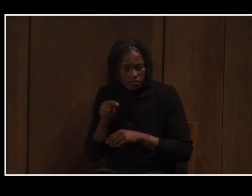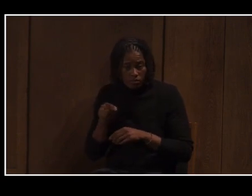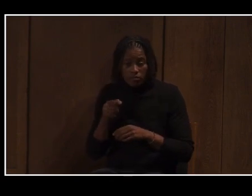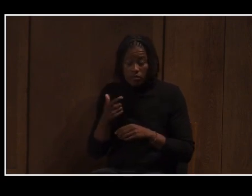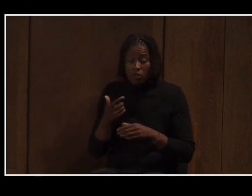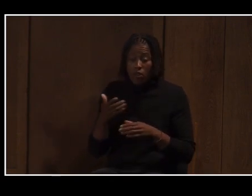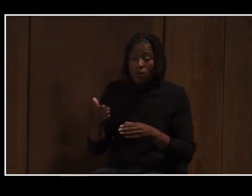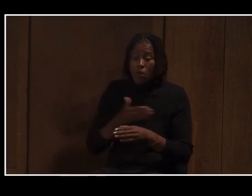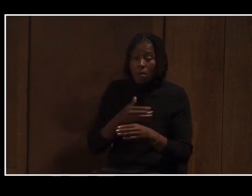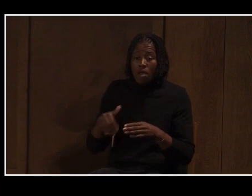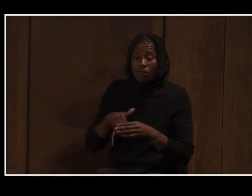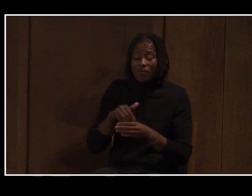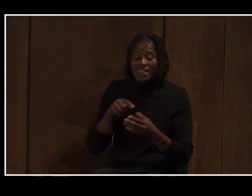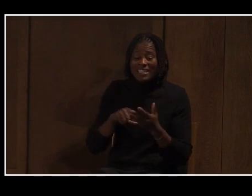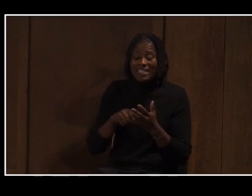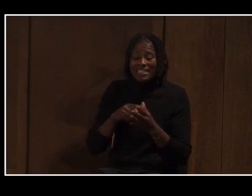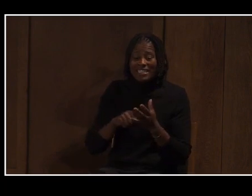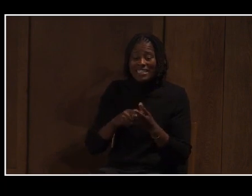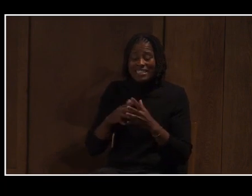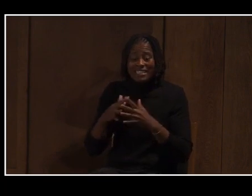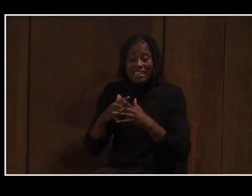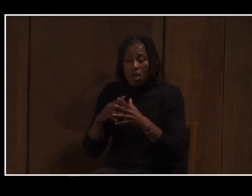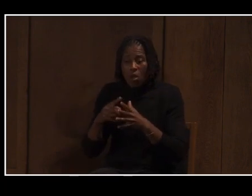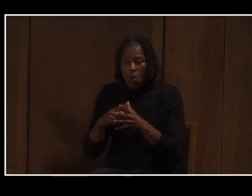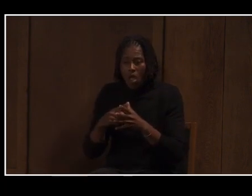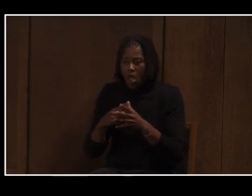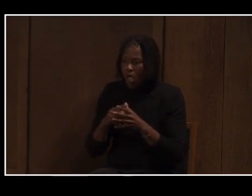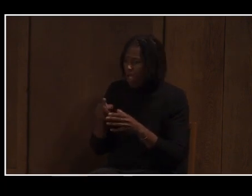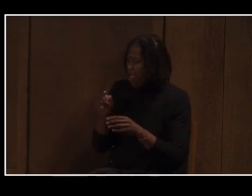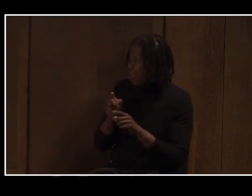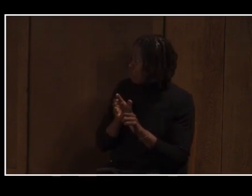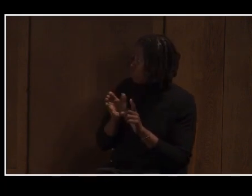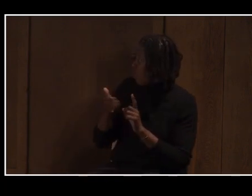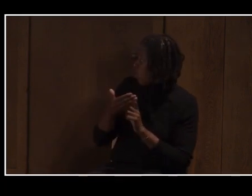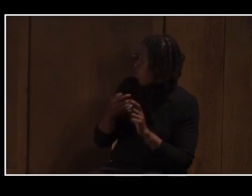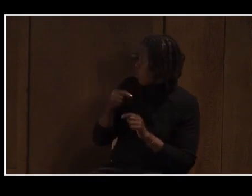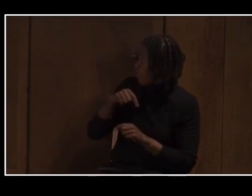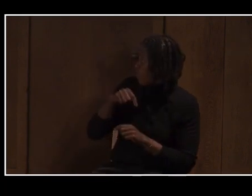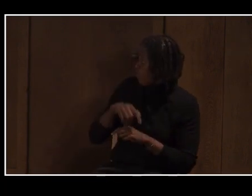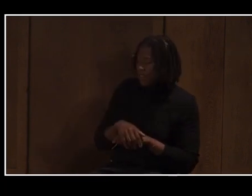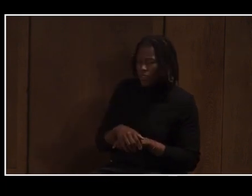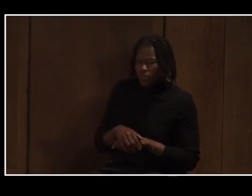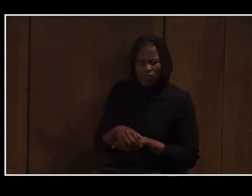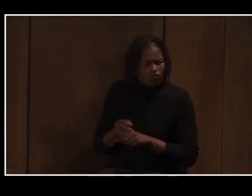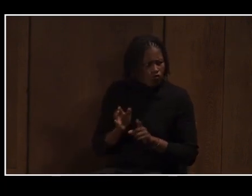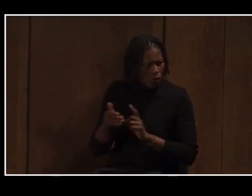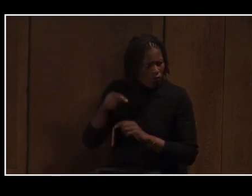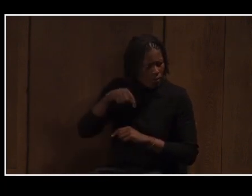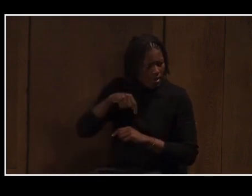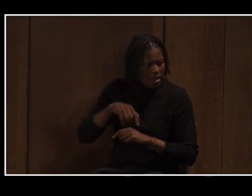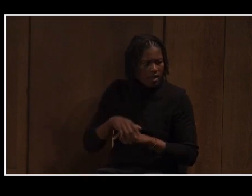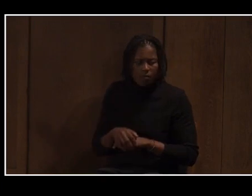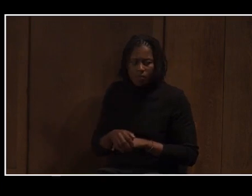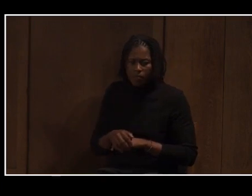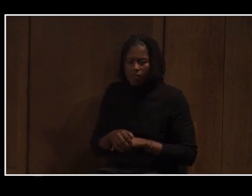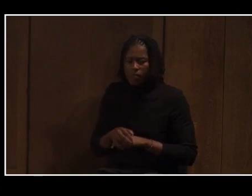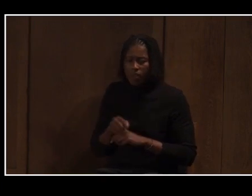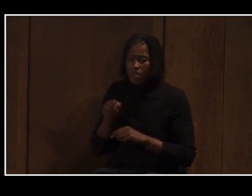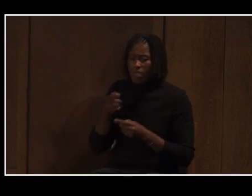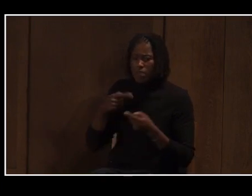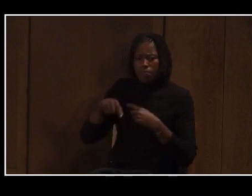and the Talawa Theatre Company was just around the corner from here. And those who don't know about Talawa is,